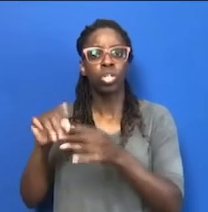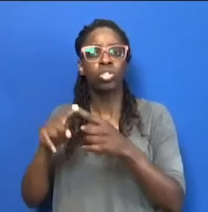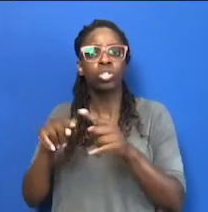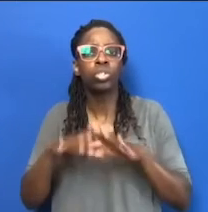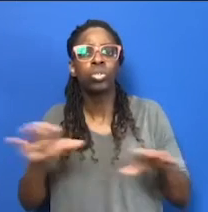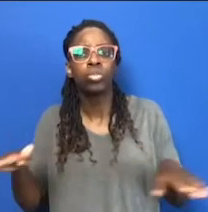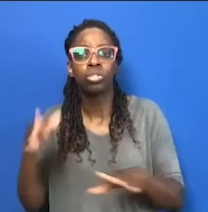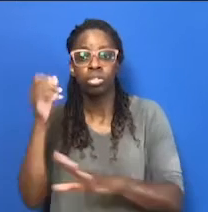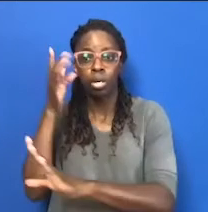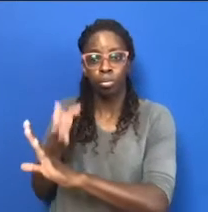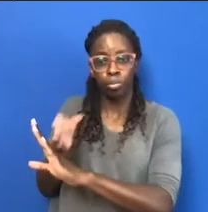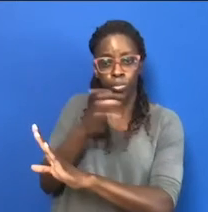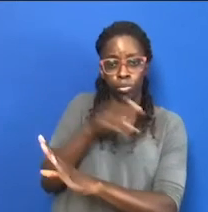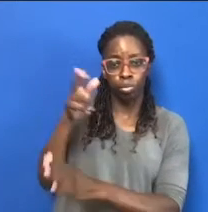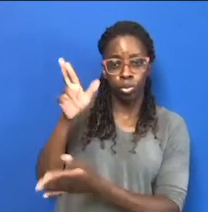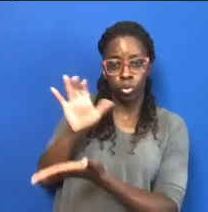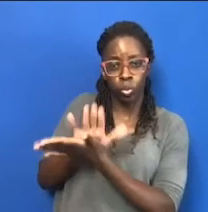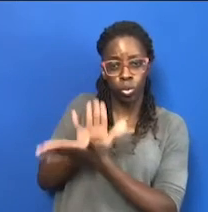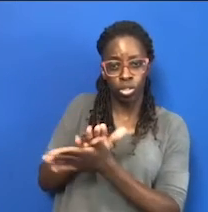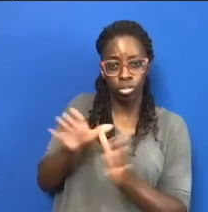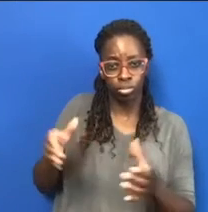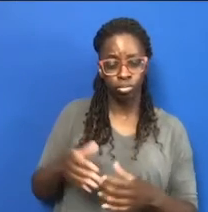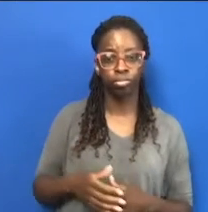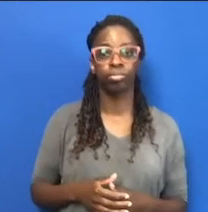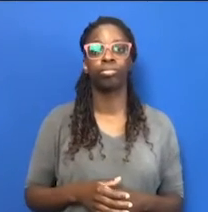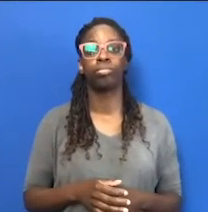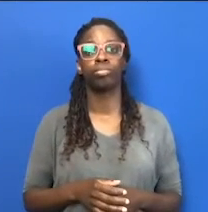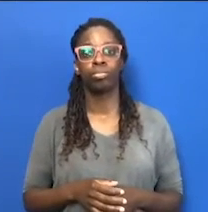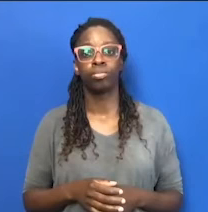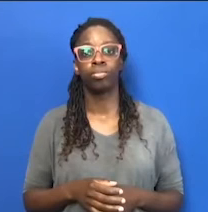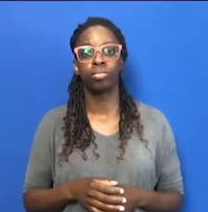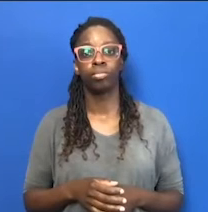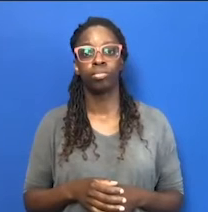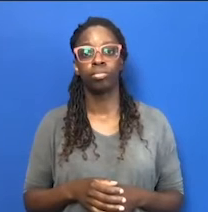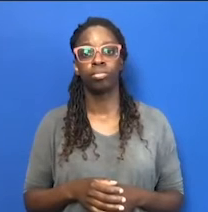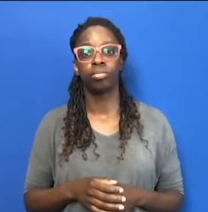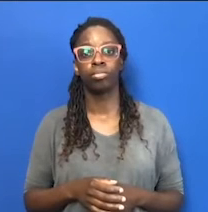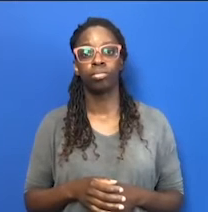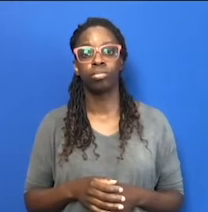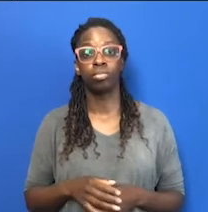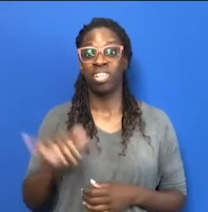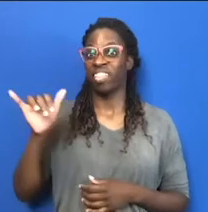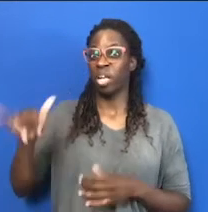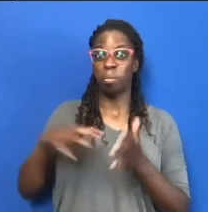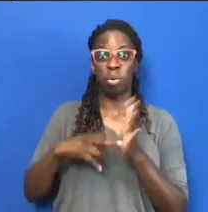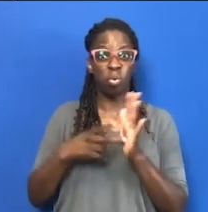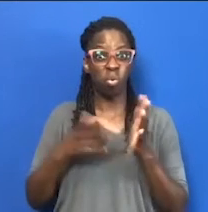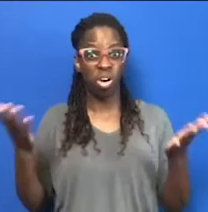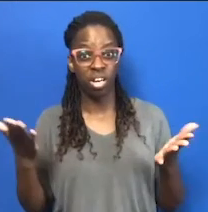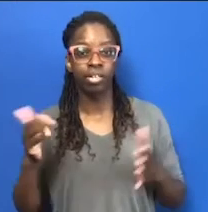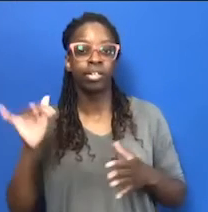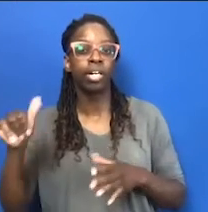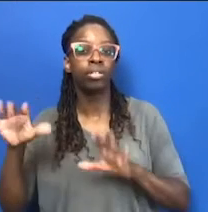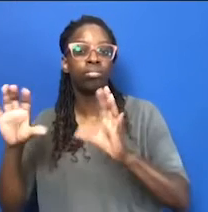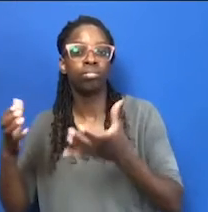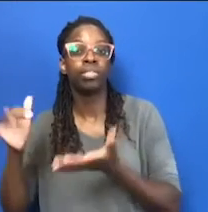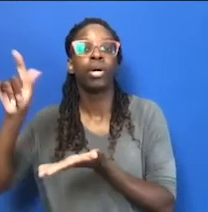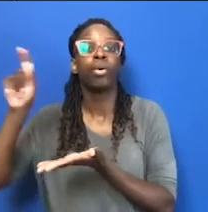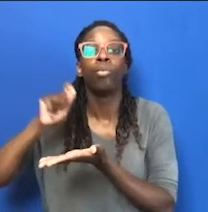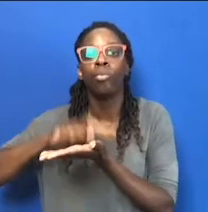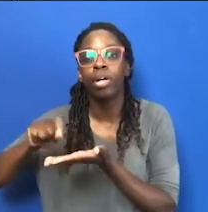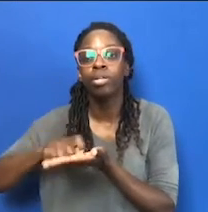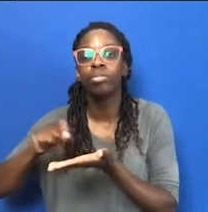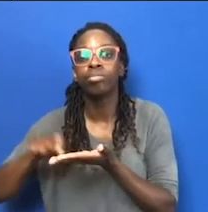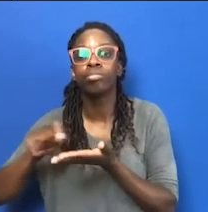age. And this means either labeling children as preschool students or as 3 or 4-year-old